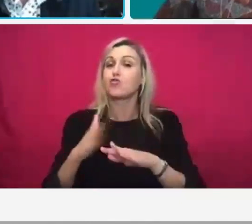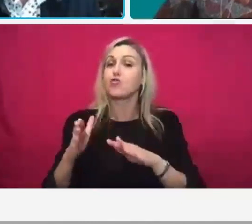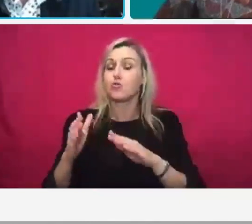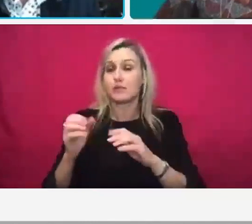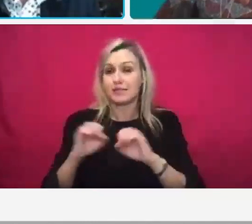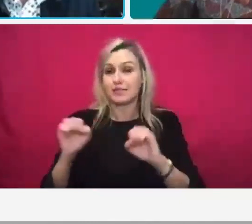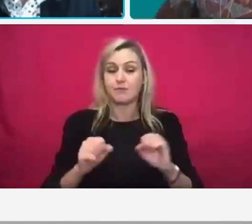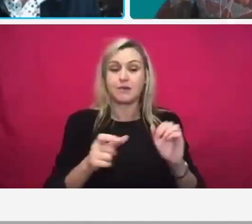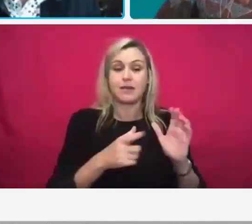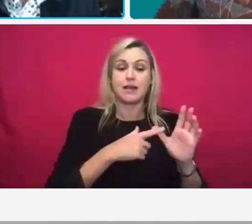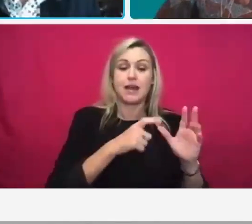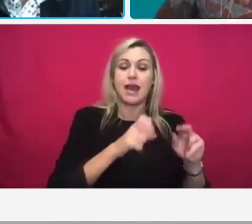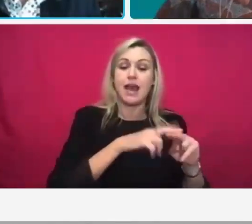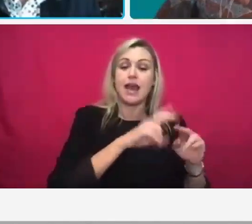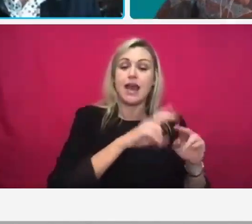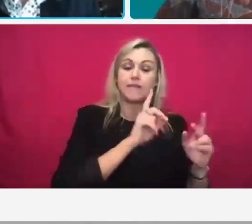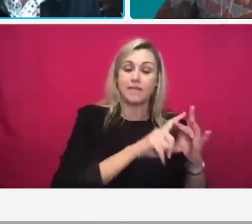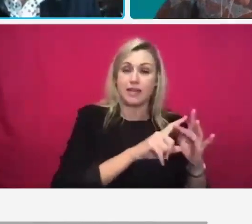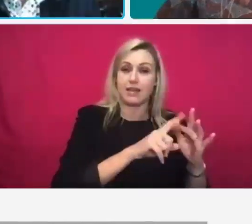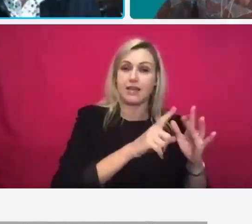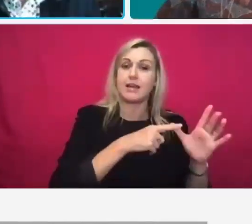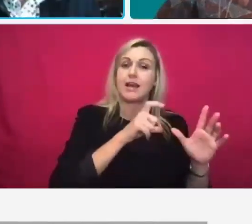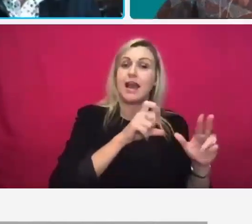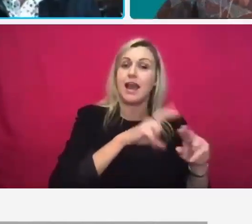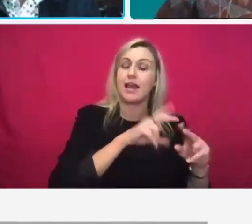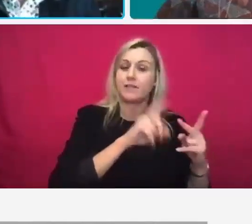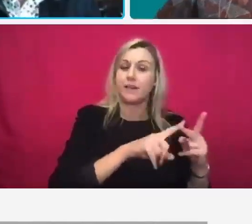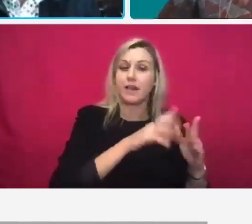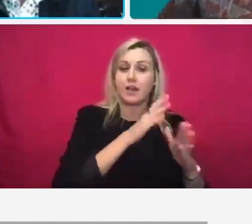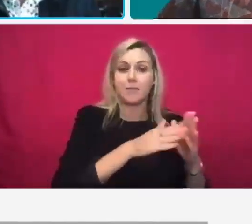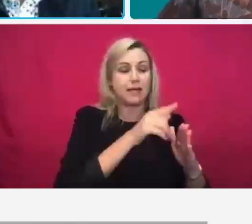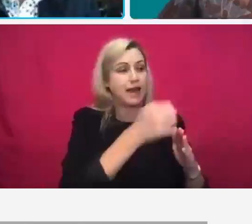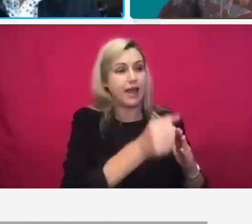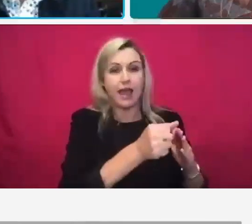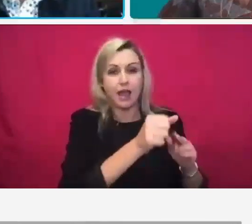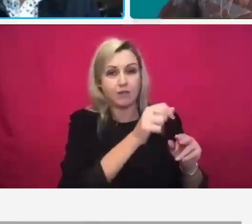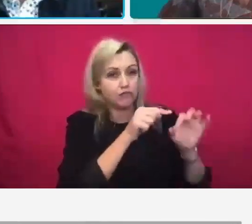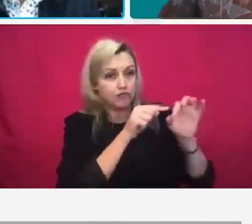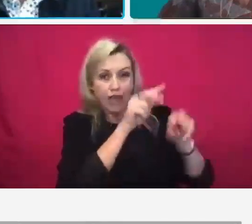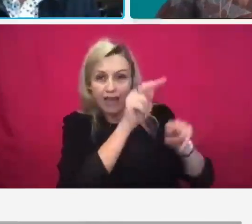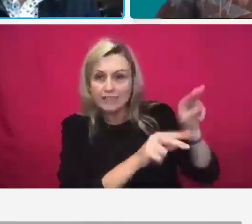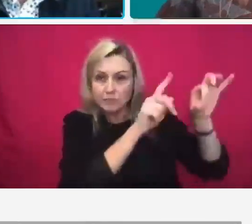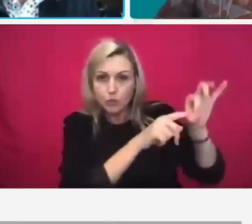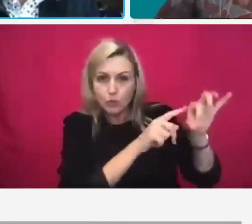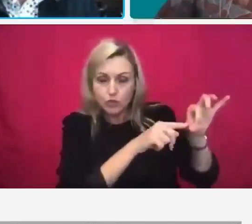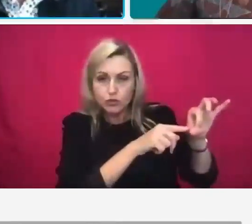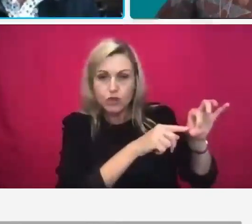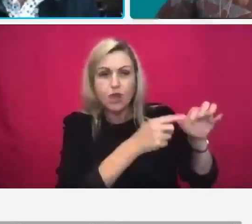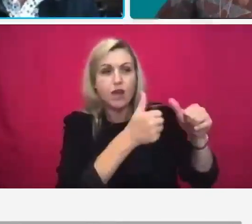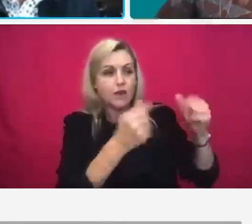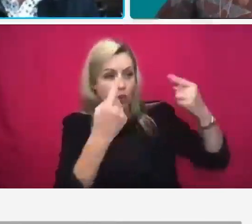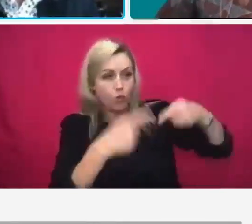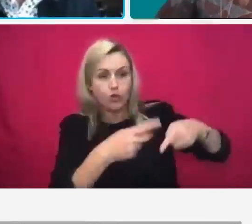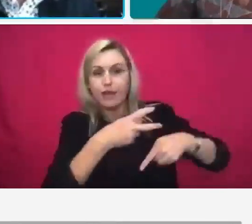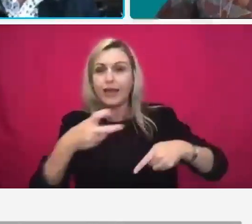so ACFI was designed so that the funding questions led naturally to a care plan. And at the time that it was introduced, more than a decade